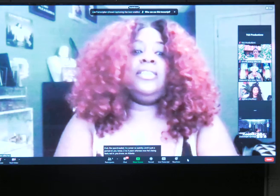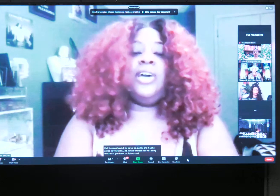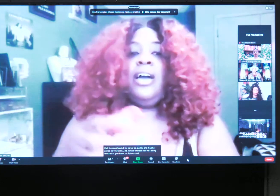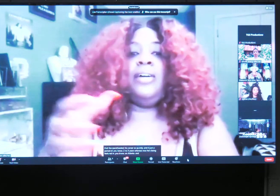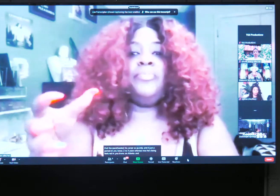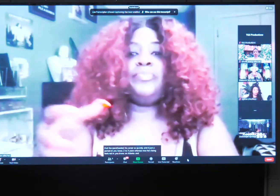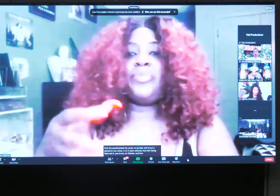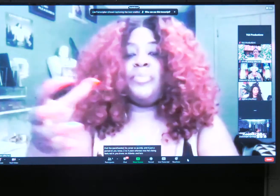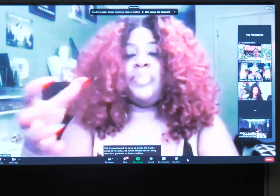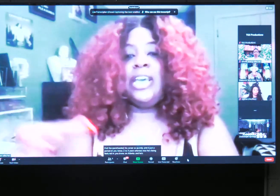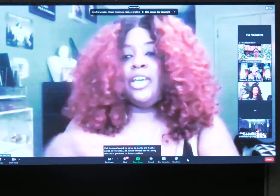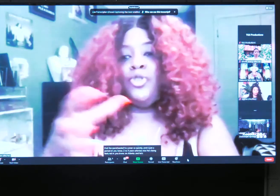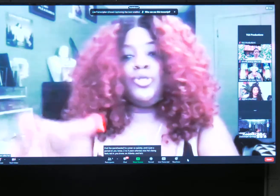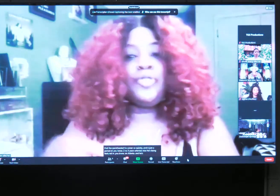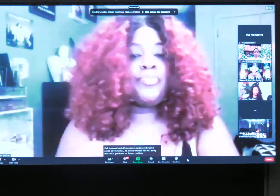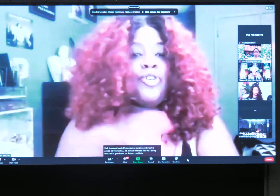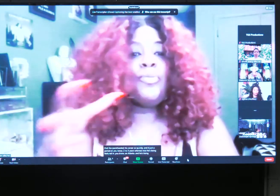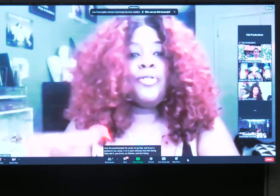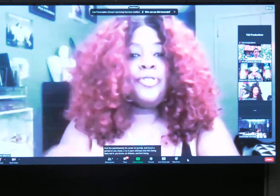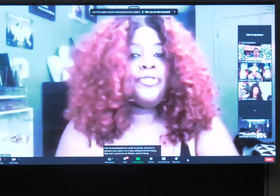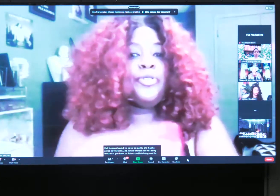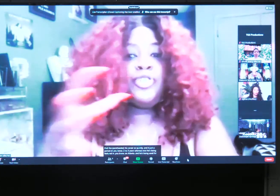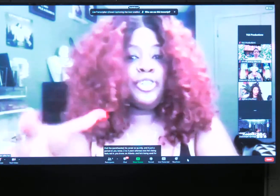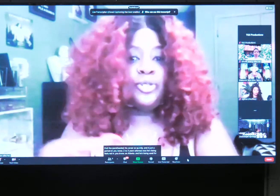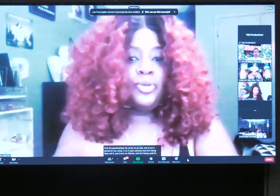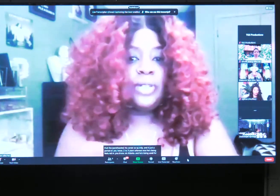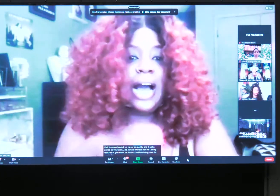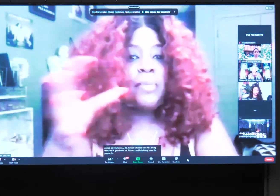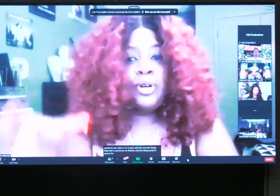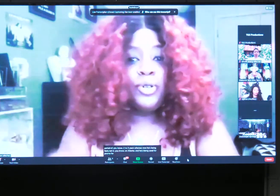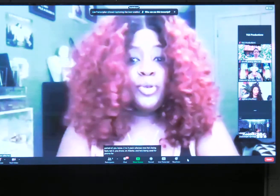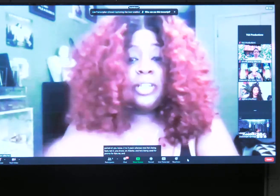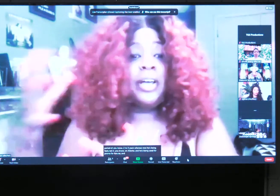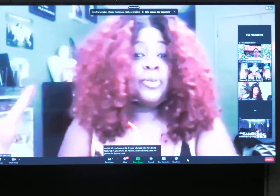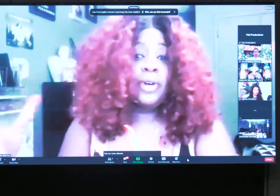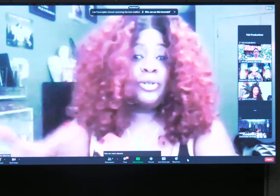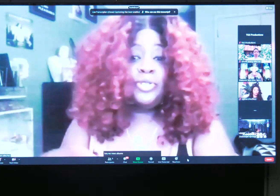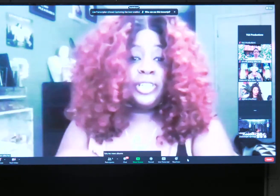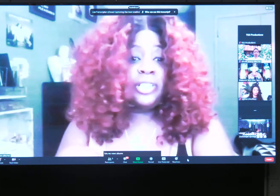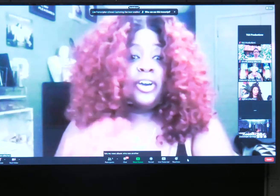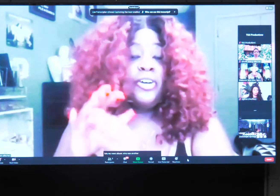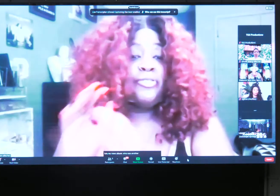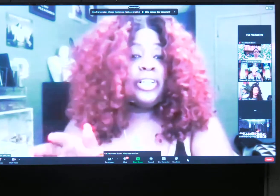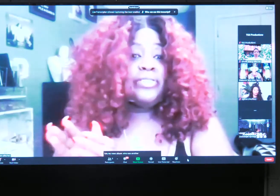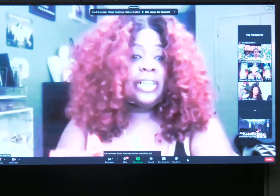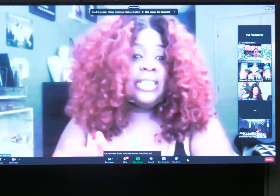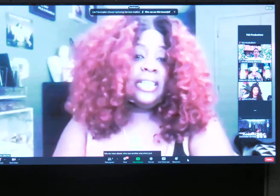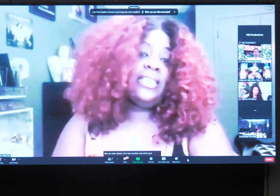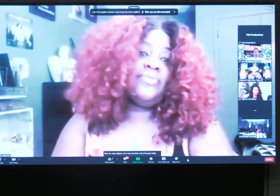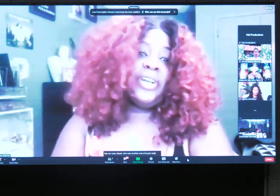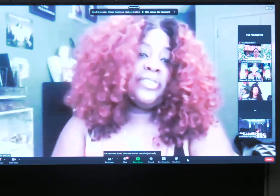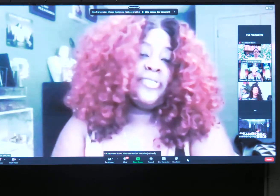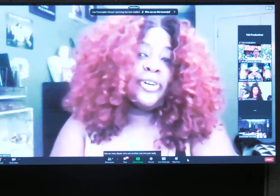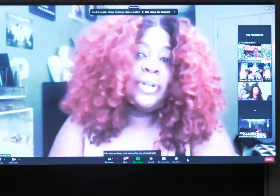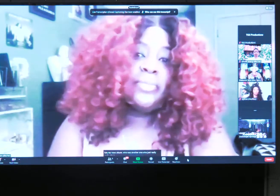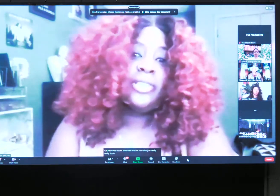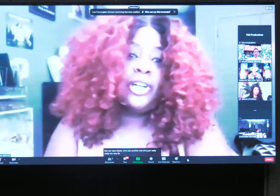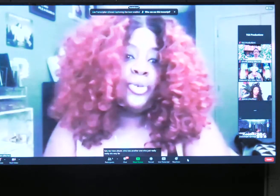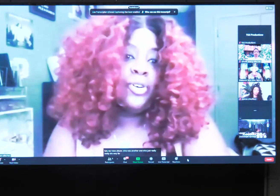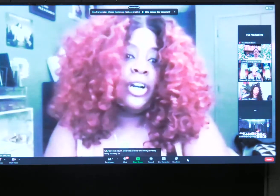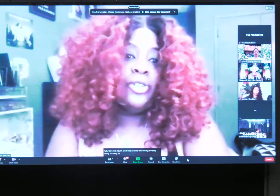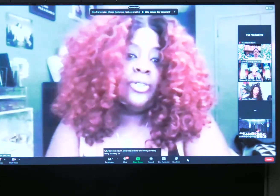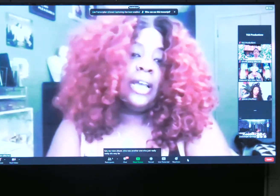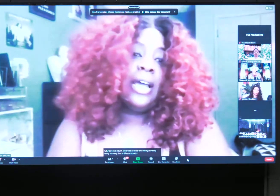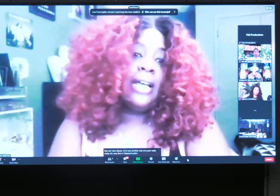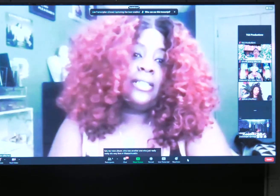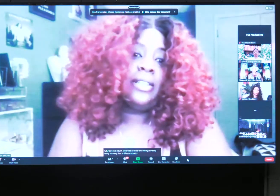he's being used for promo for Future's new album, who is another one who just really sits very firm in